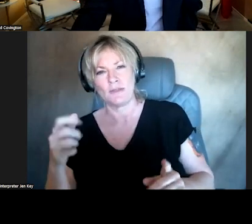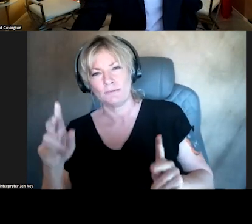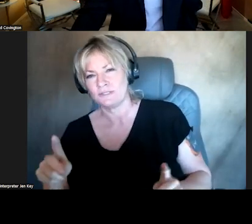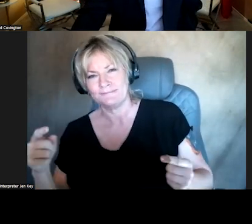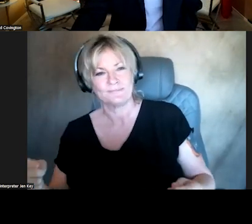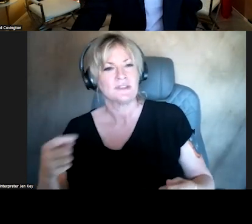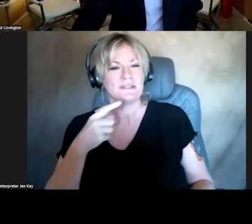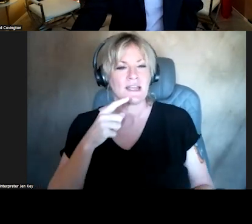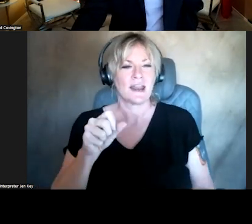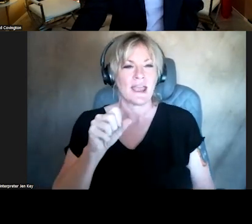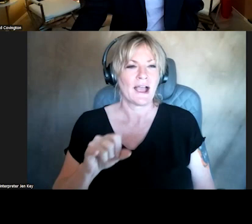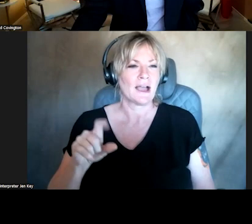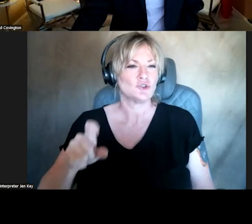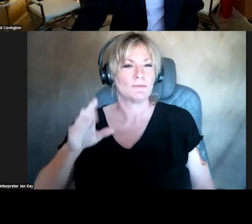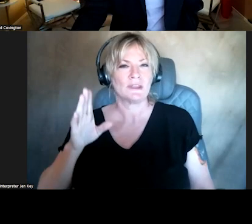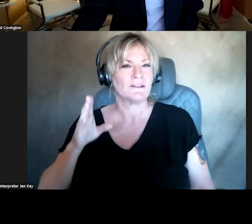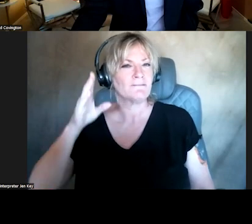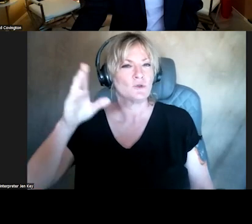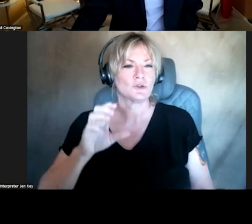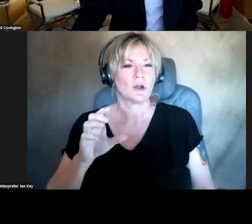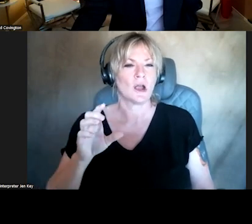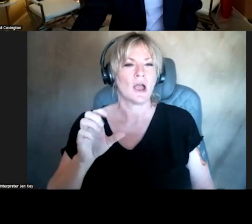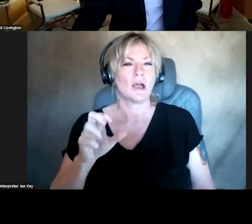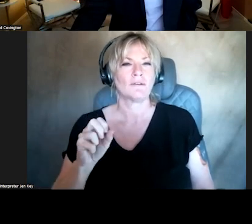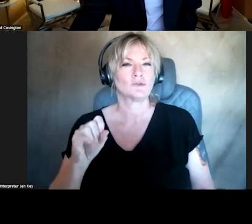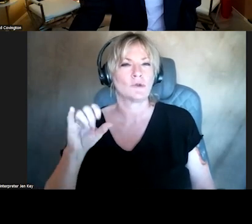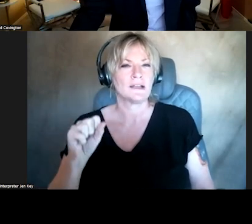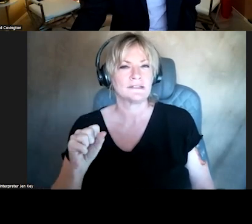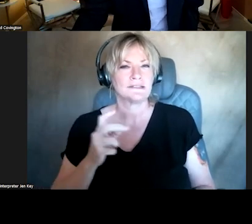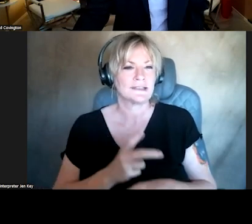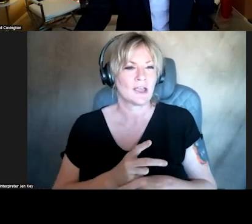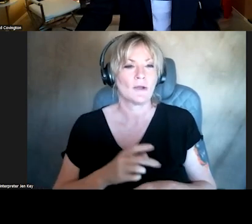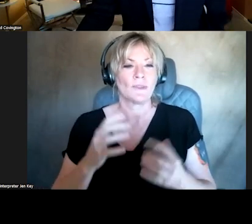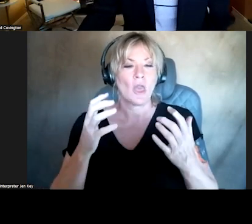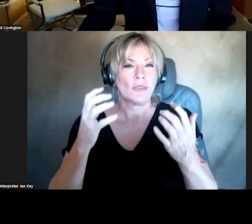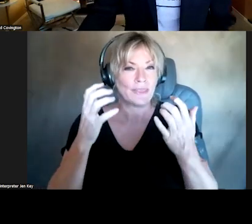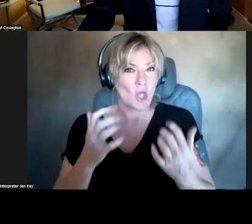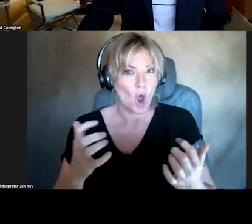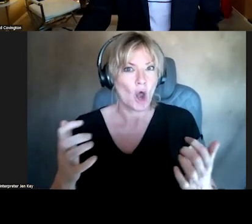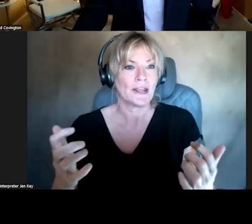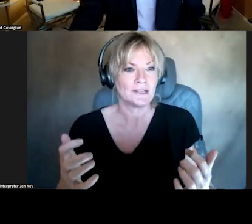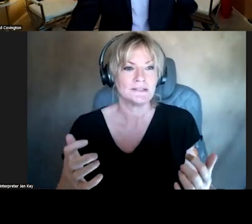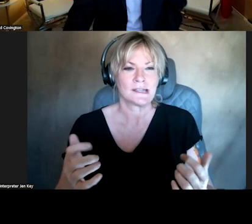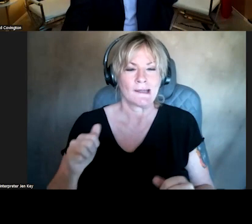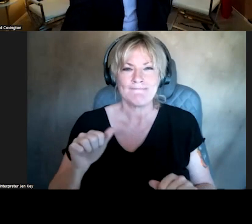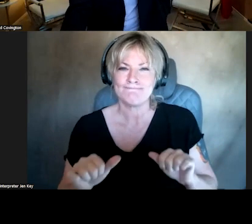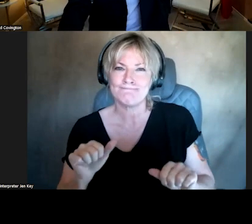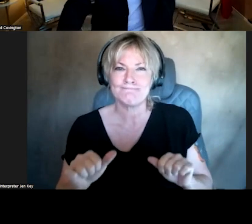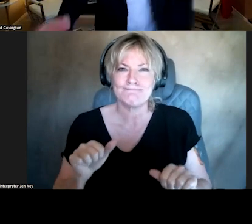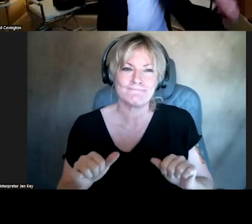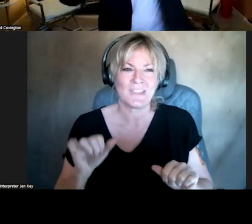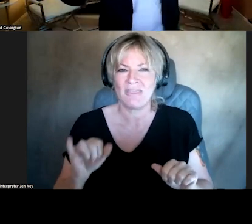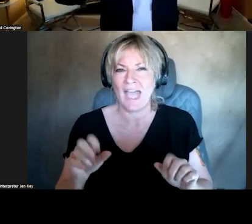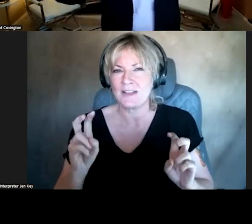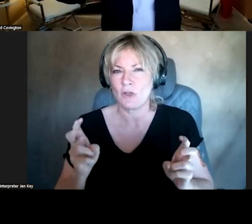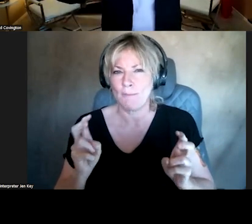future of crisis care. And our audience, the crisis jammers, were really not sure about this topic. We